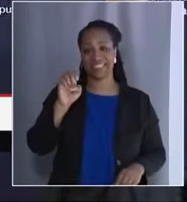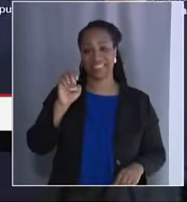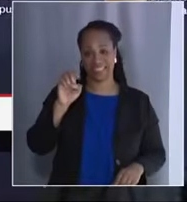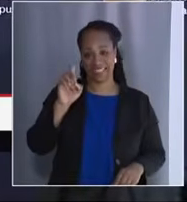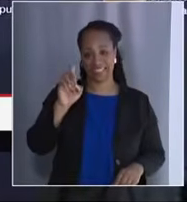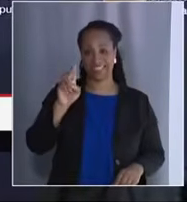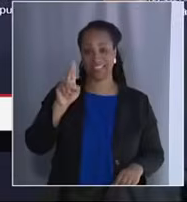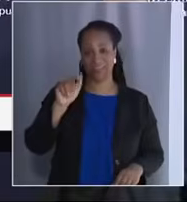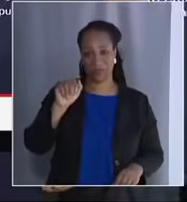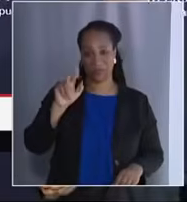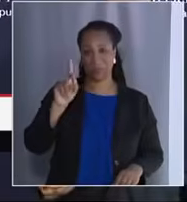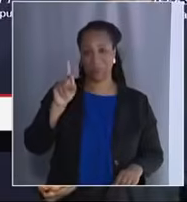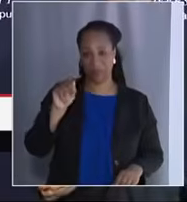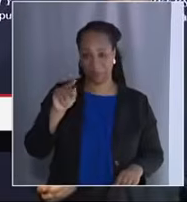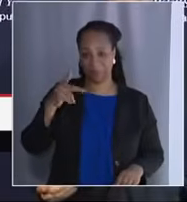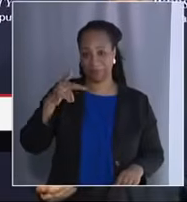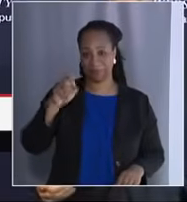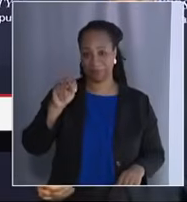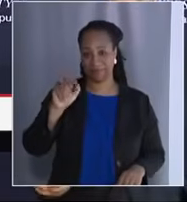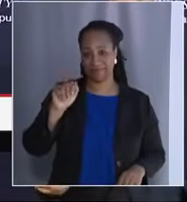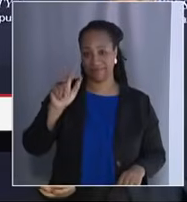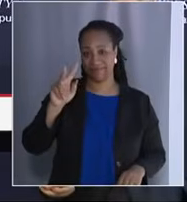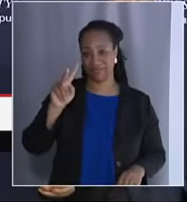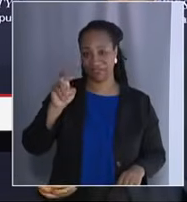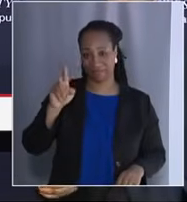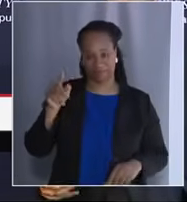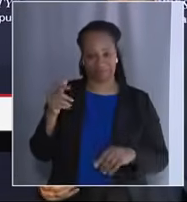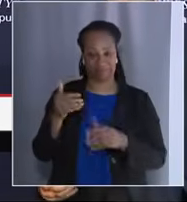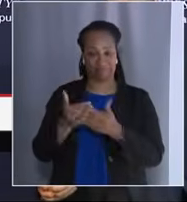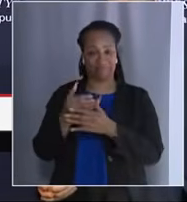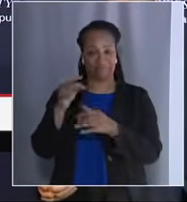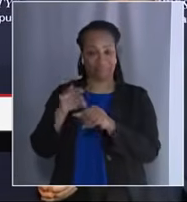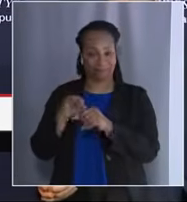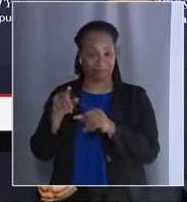This is a day we've been waiting for some time, and it